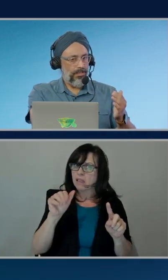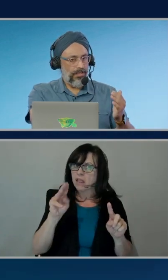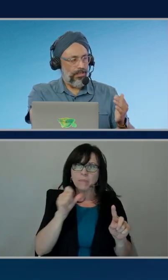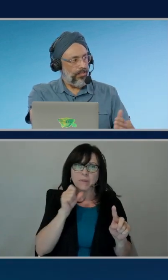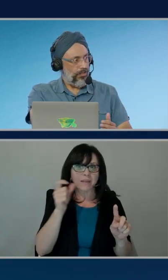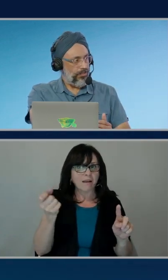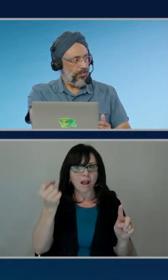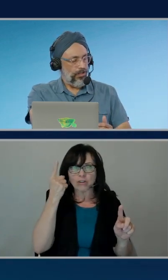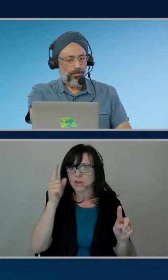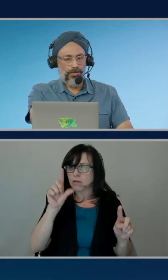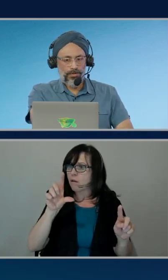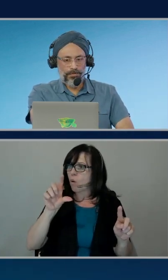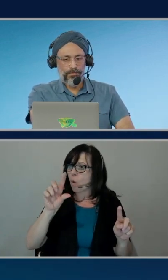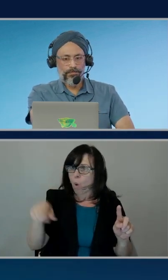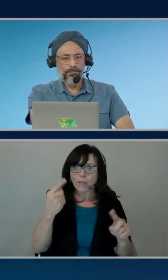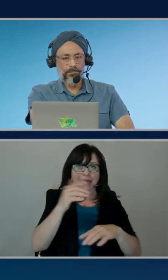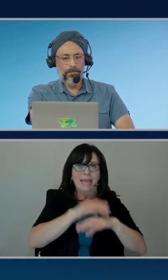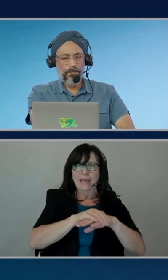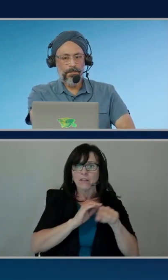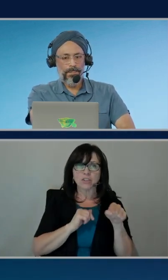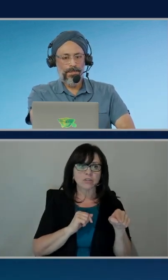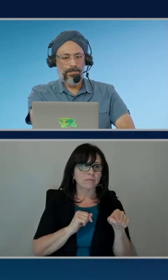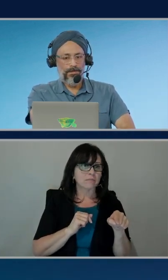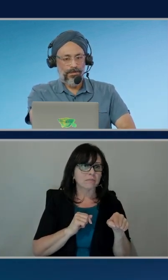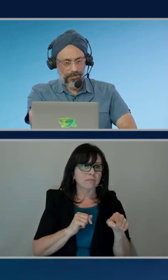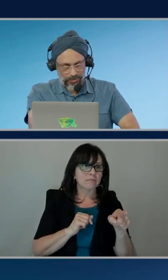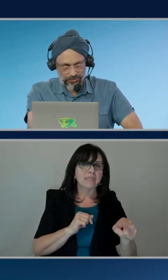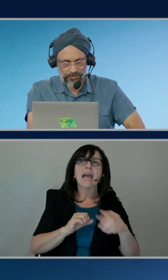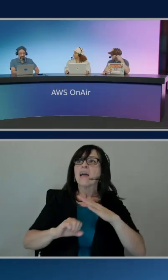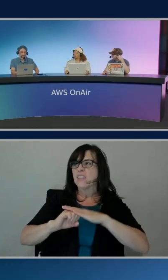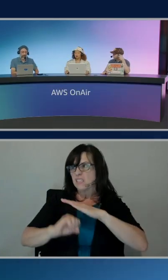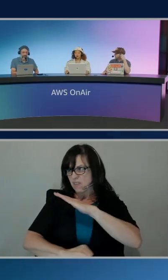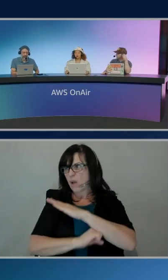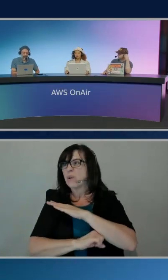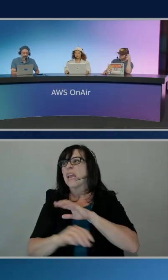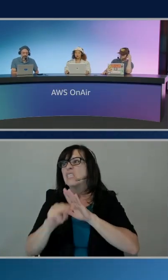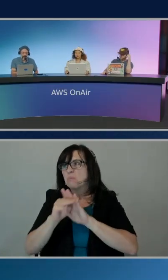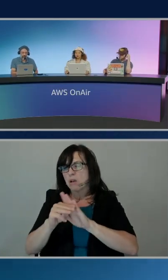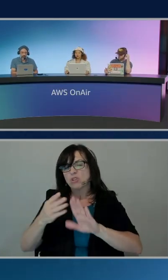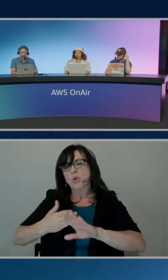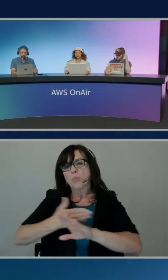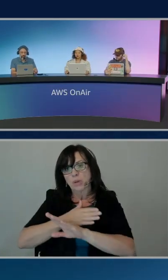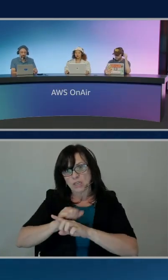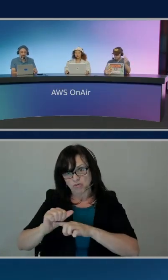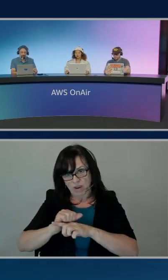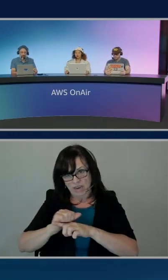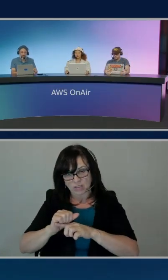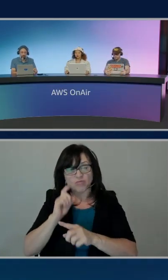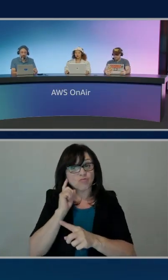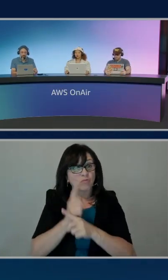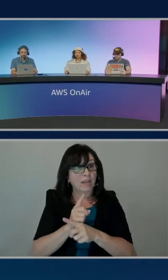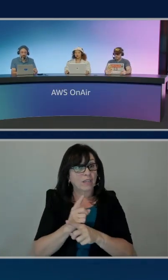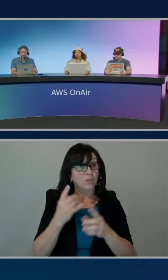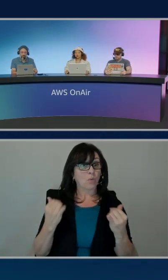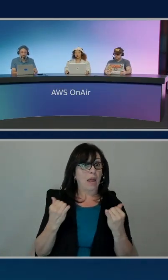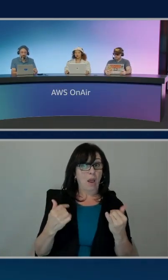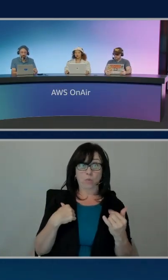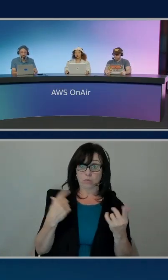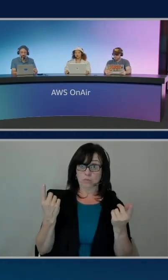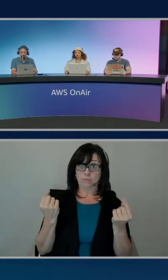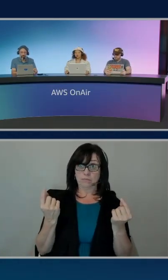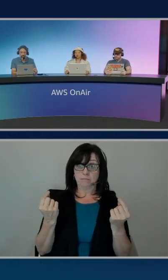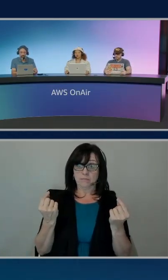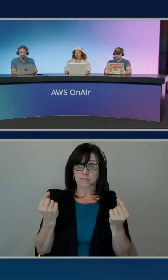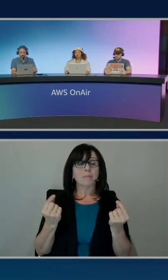anything other than English. Right. Okay. These foundation models are pre-trained, yes, right? They are pre-trained, right? So now what I'm going to do is I'm going to say, okay,